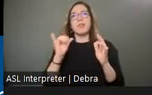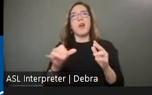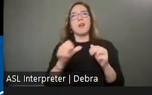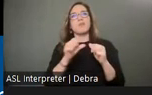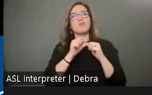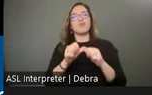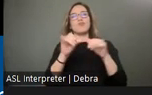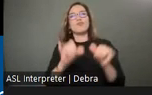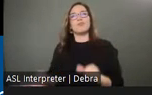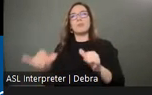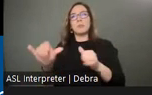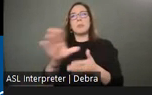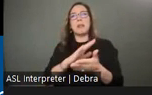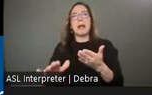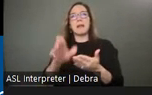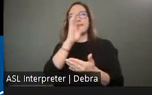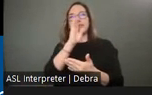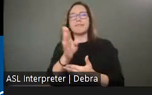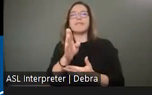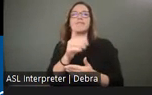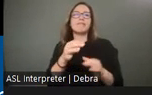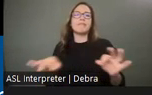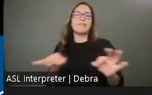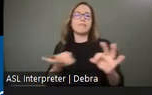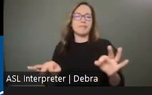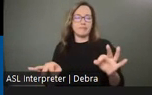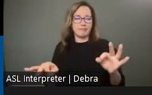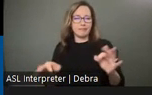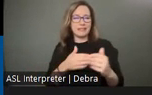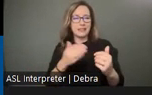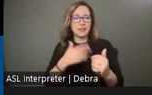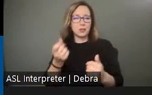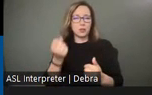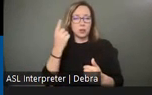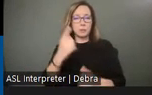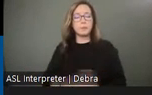plain language. Next slide, please.